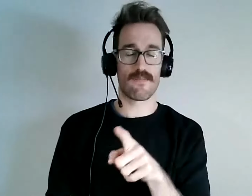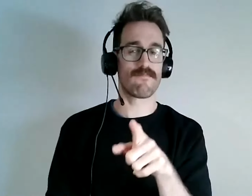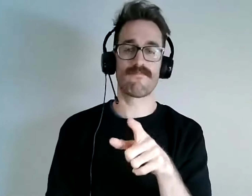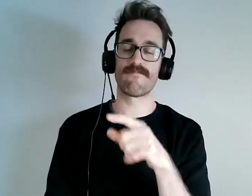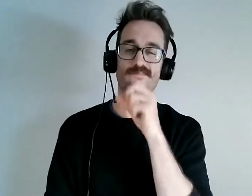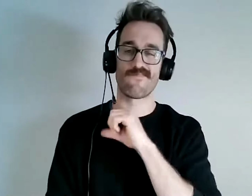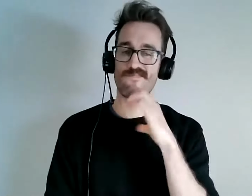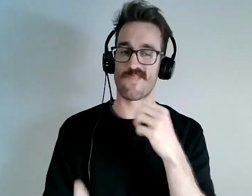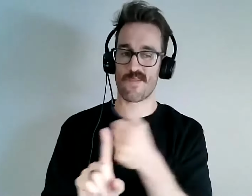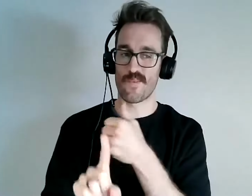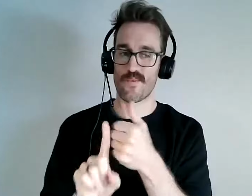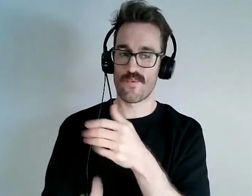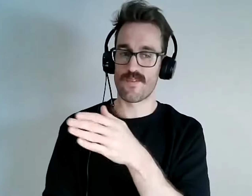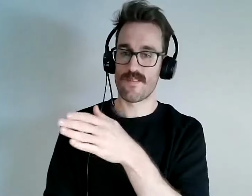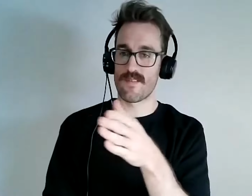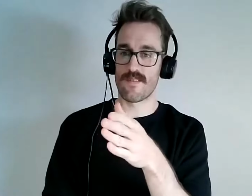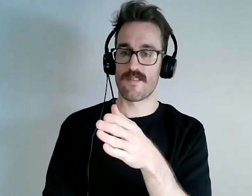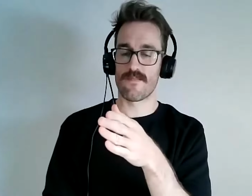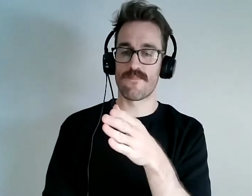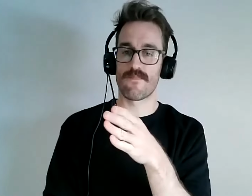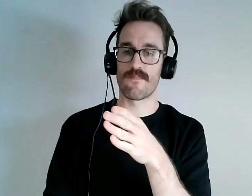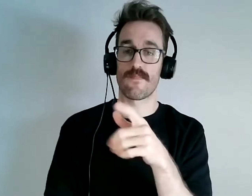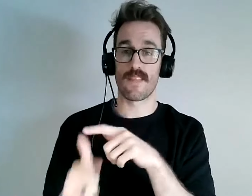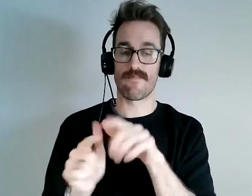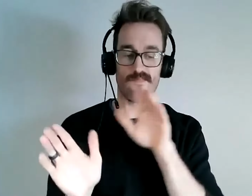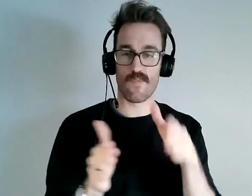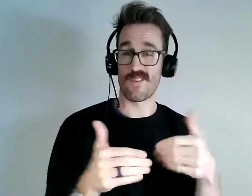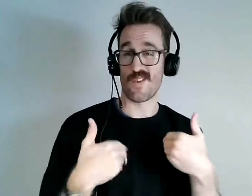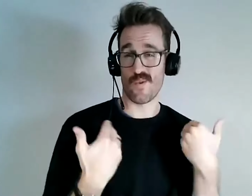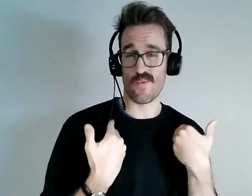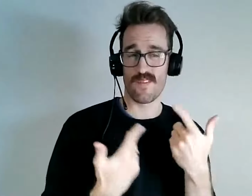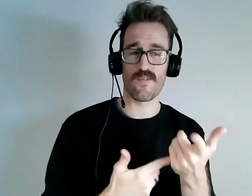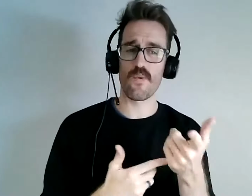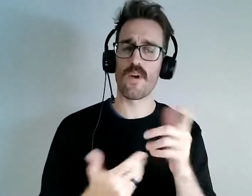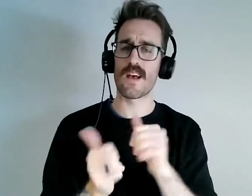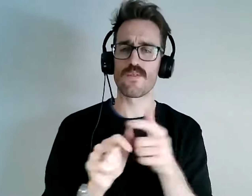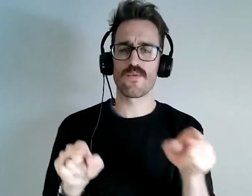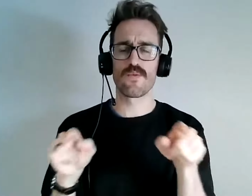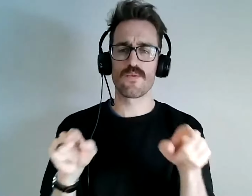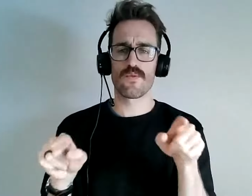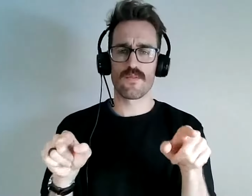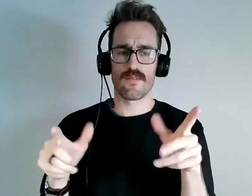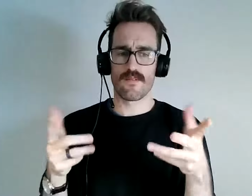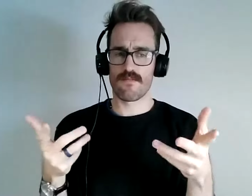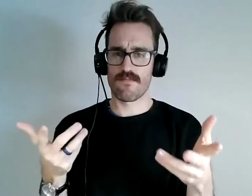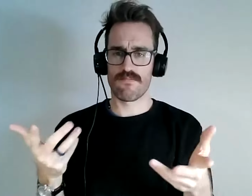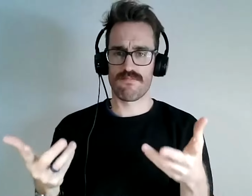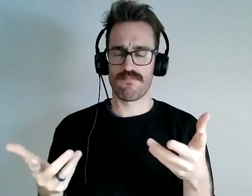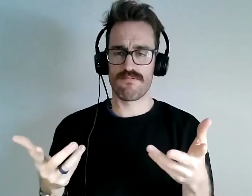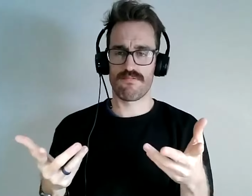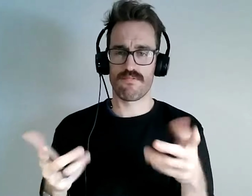hand, there's a focus around youth. And we just wondered what your comment is. How do we make that shift, I guess, in terms